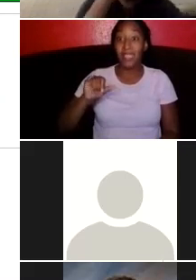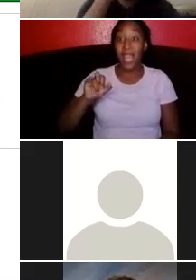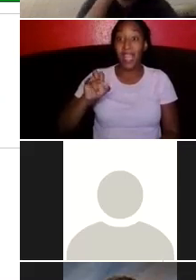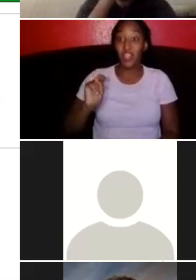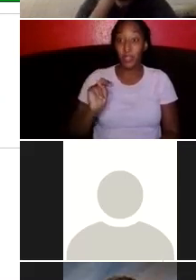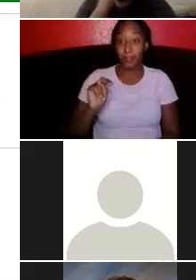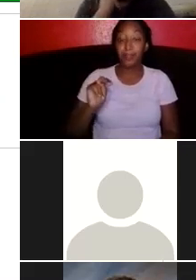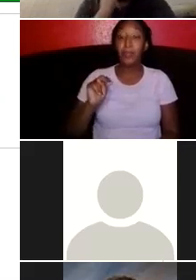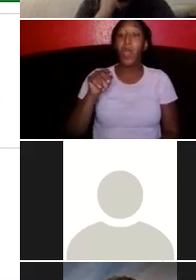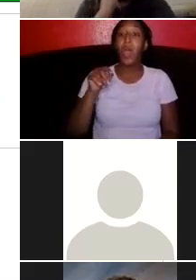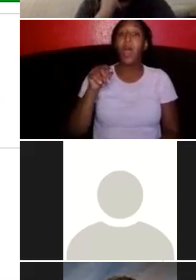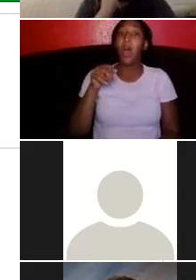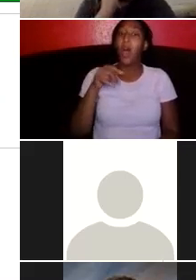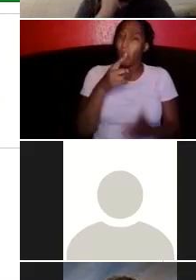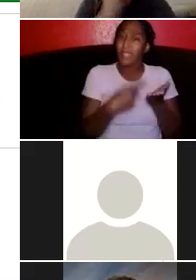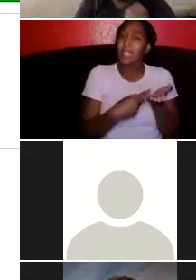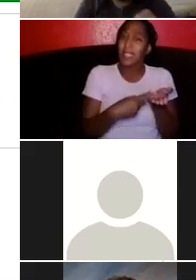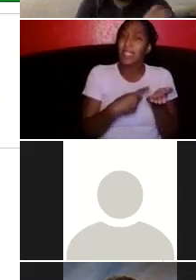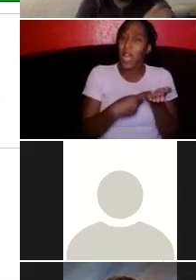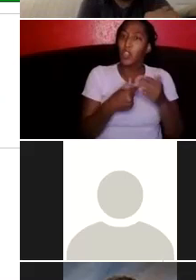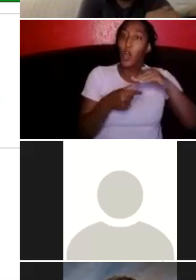of acceleration for the most part.